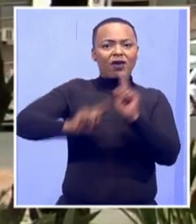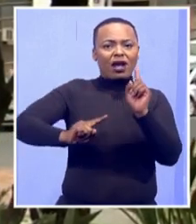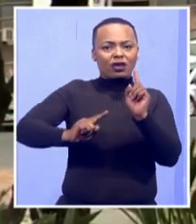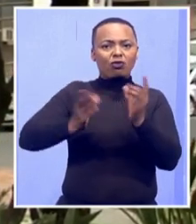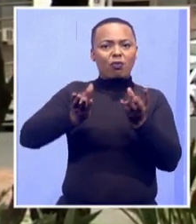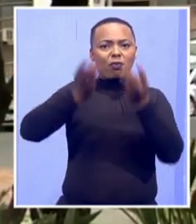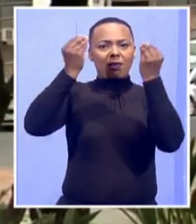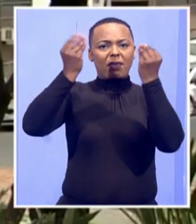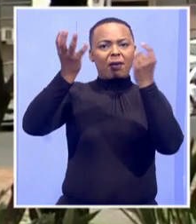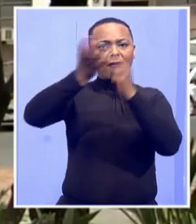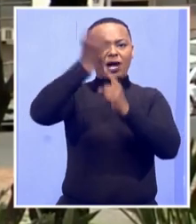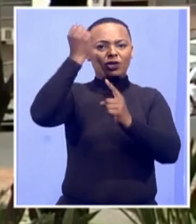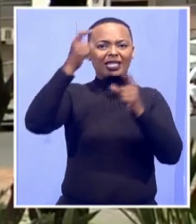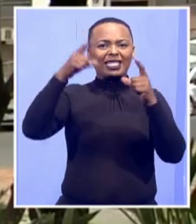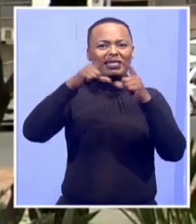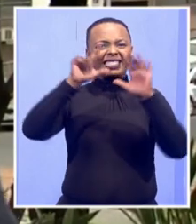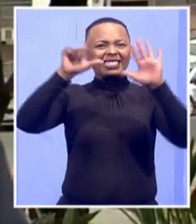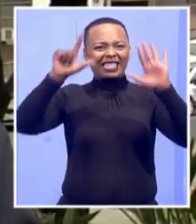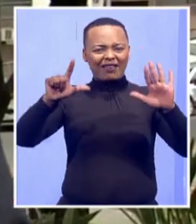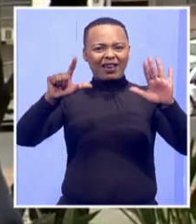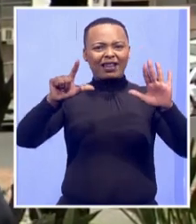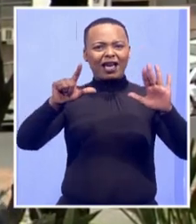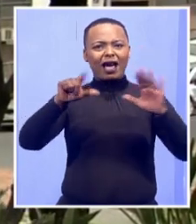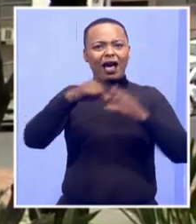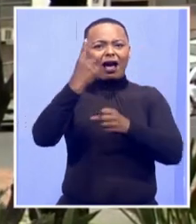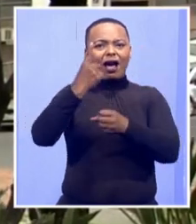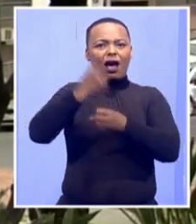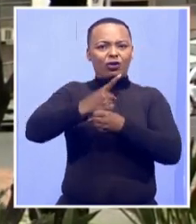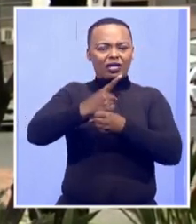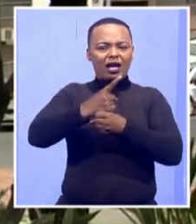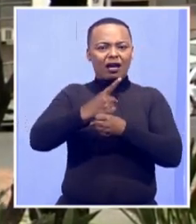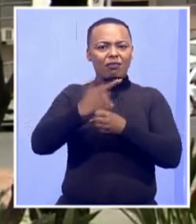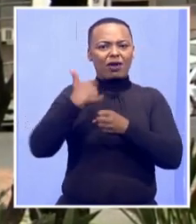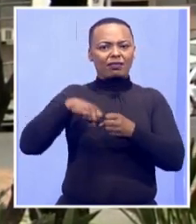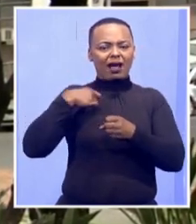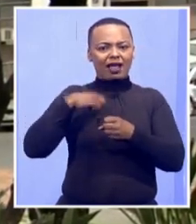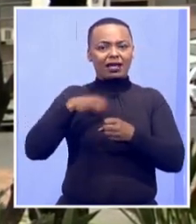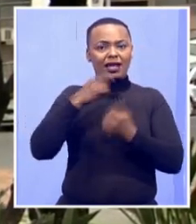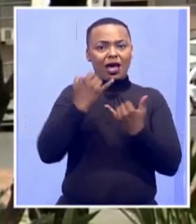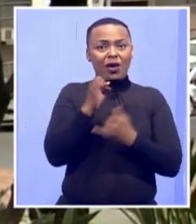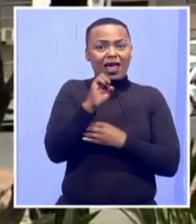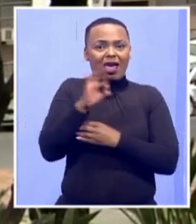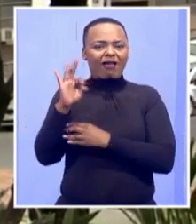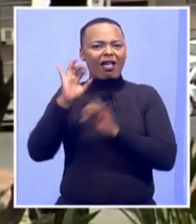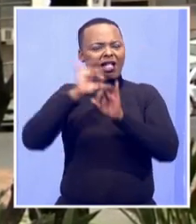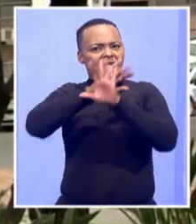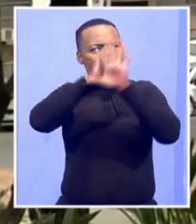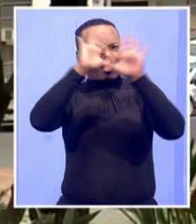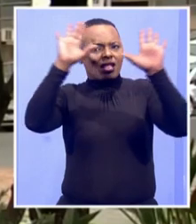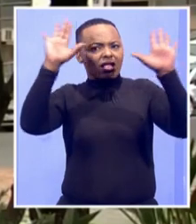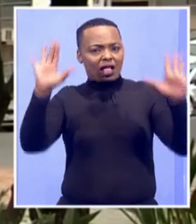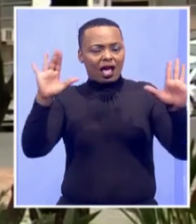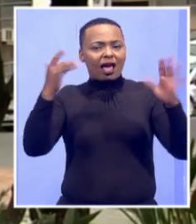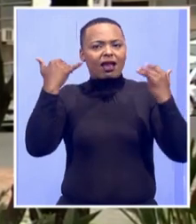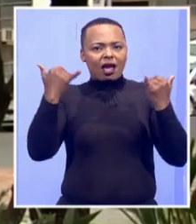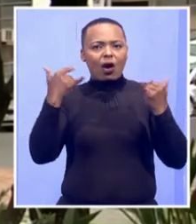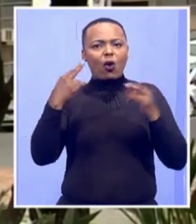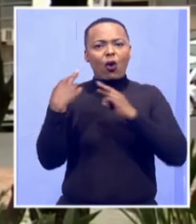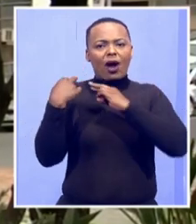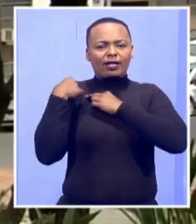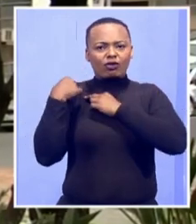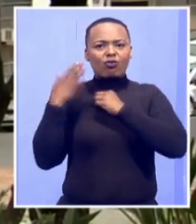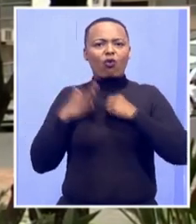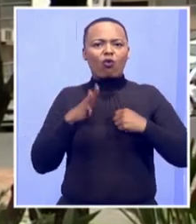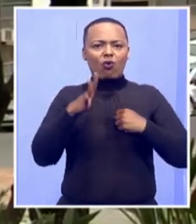Gauteng municipalities, which saw coalition governments being formed. So the EFF have been very clear that they now want to take responsibility